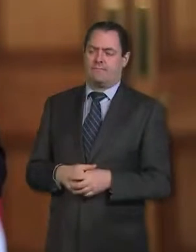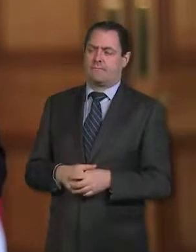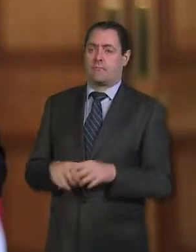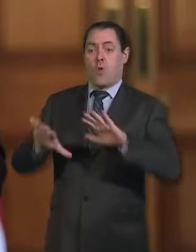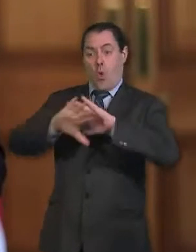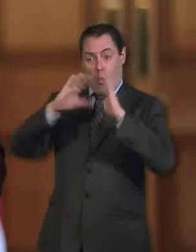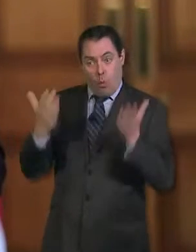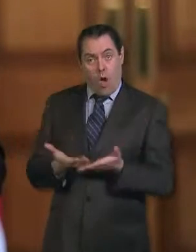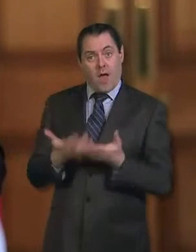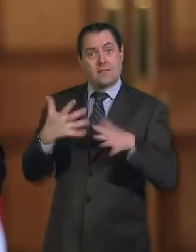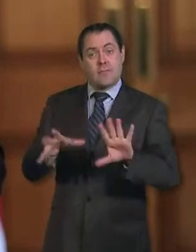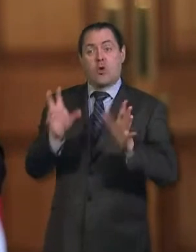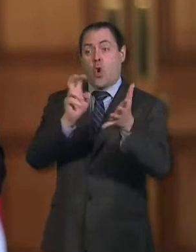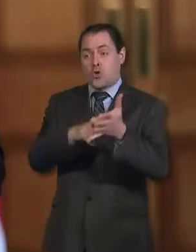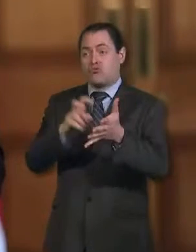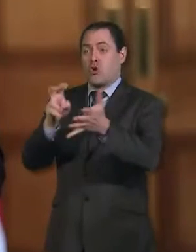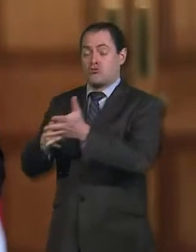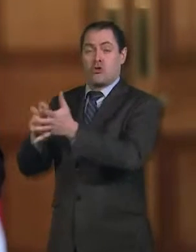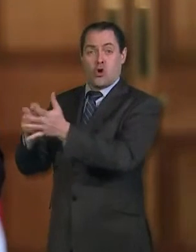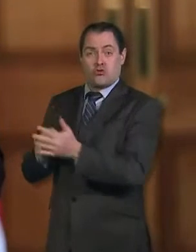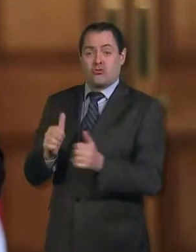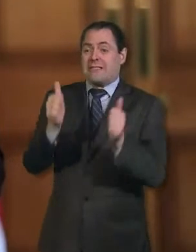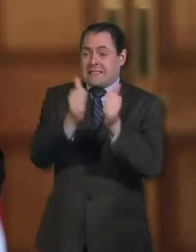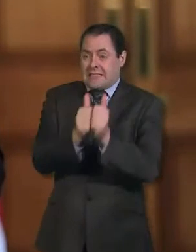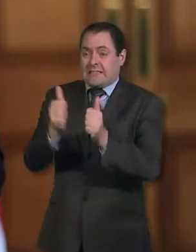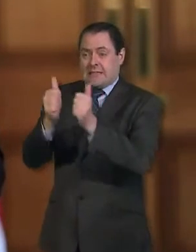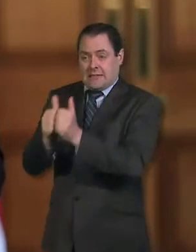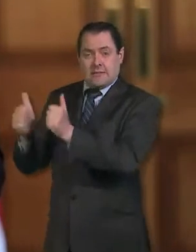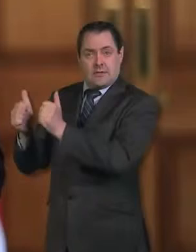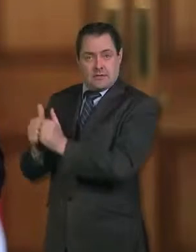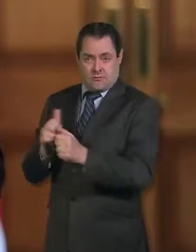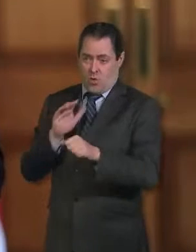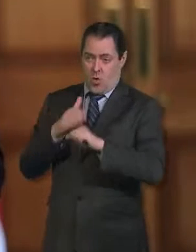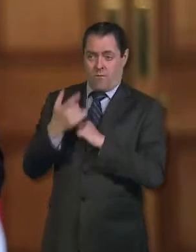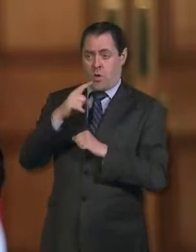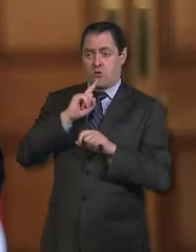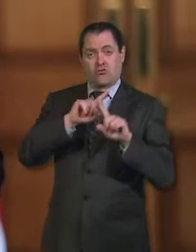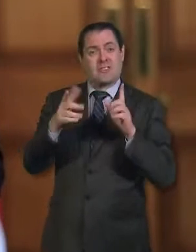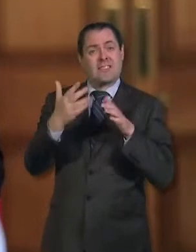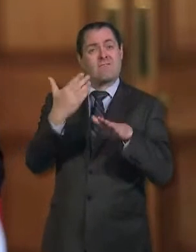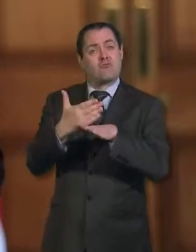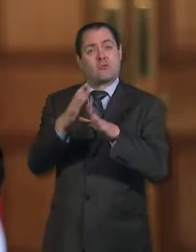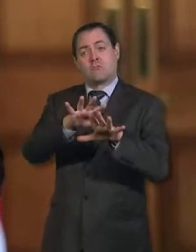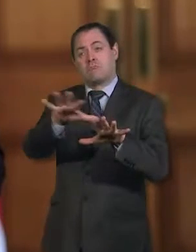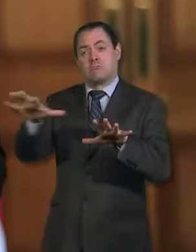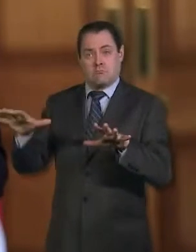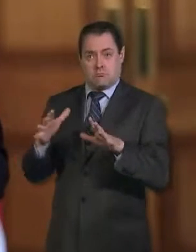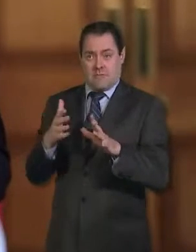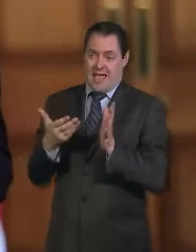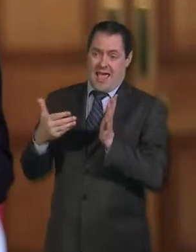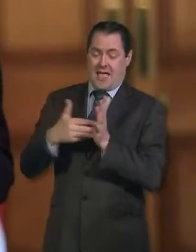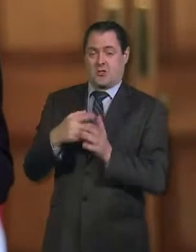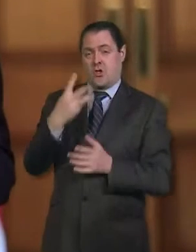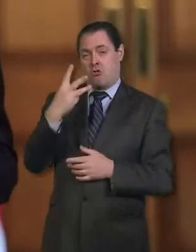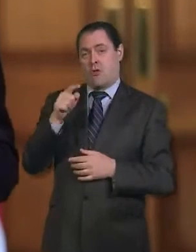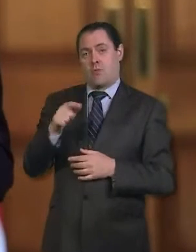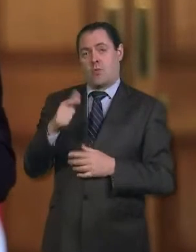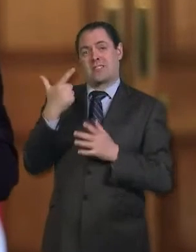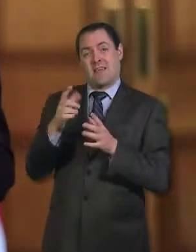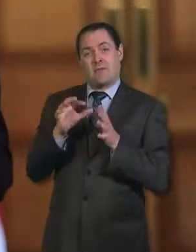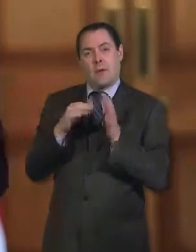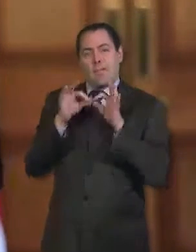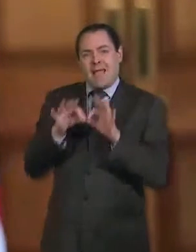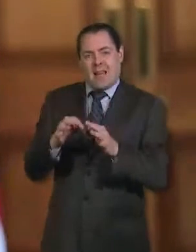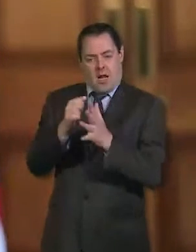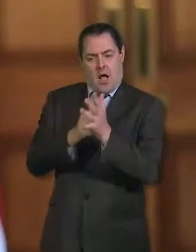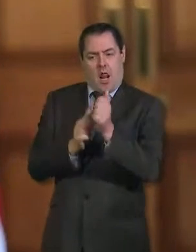new suppliers, including agreeing contracts for a further 3.7 billion gloves. While we continue to